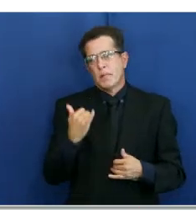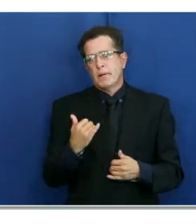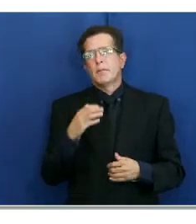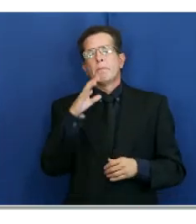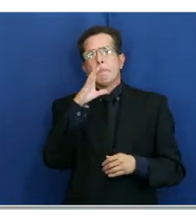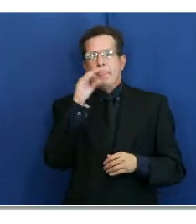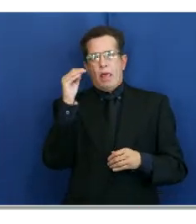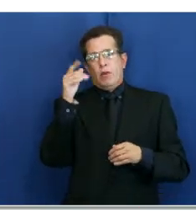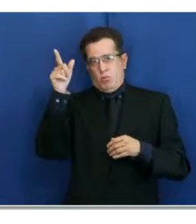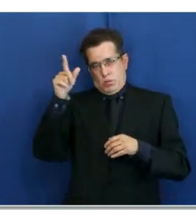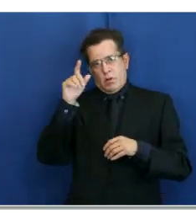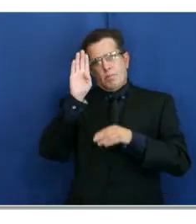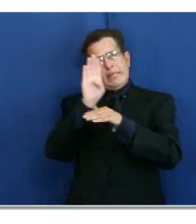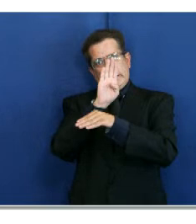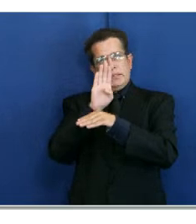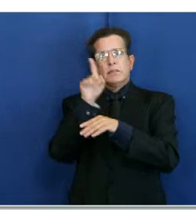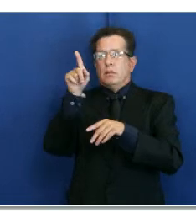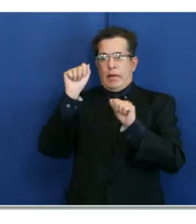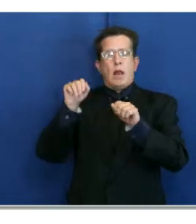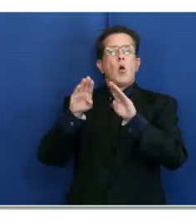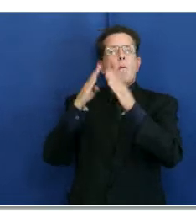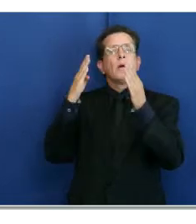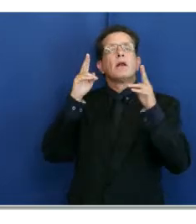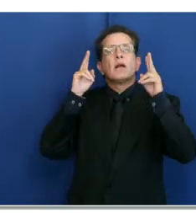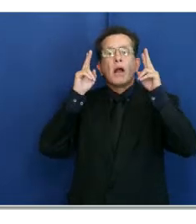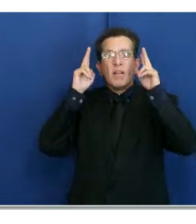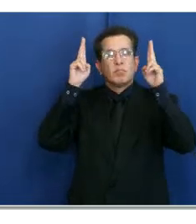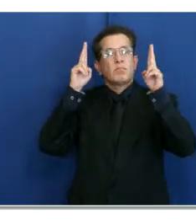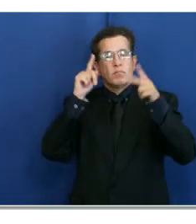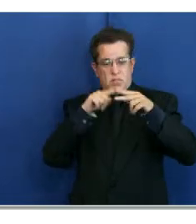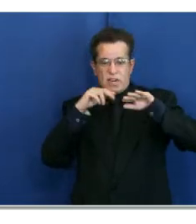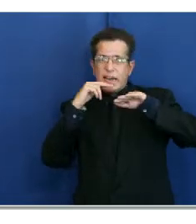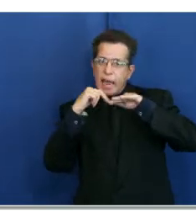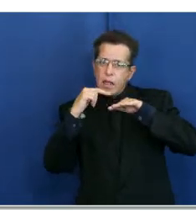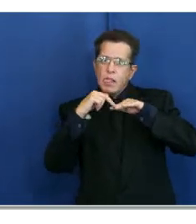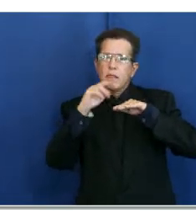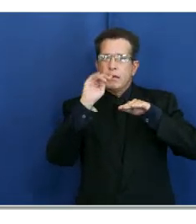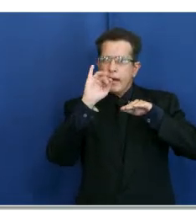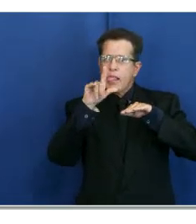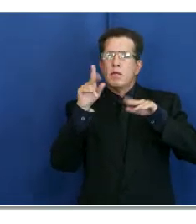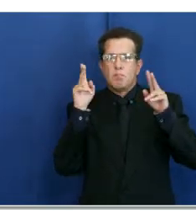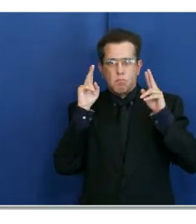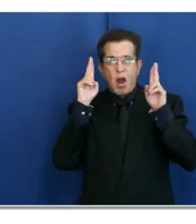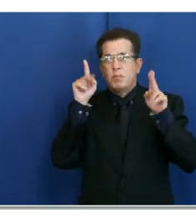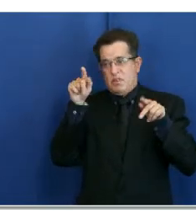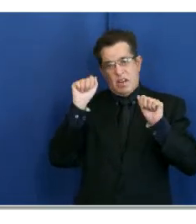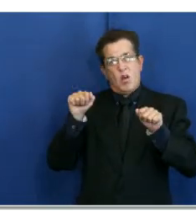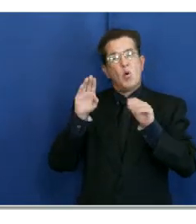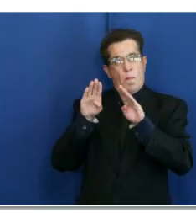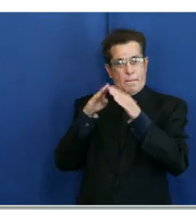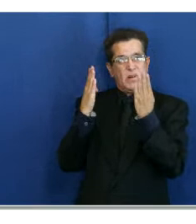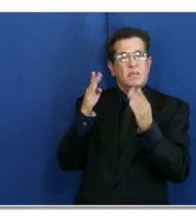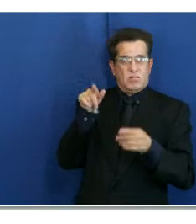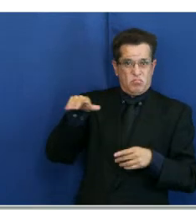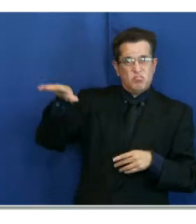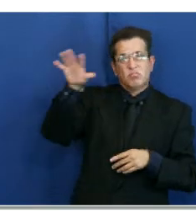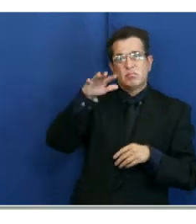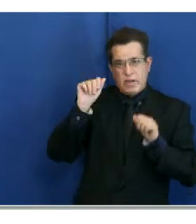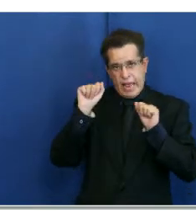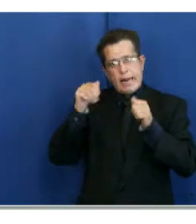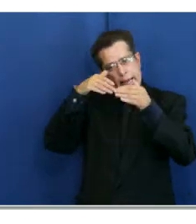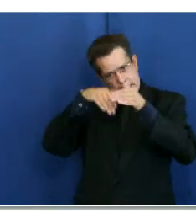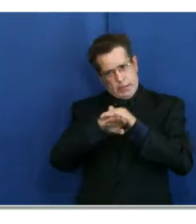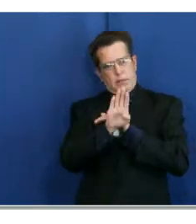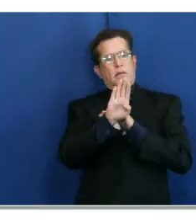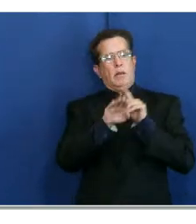allowed to open include hair salons and barbershops and nail salons. They will be allowed to open